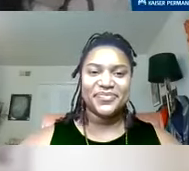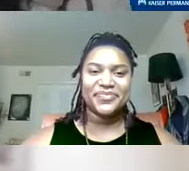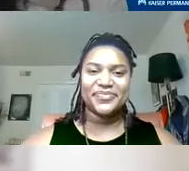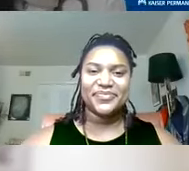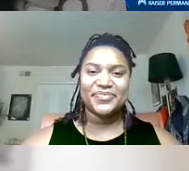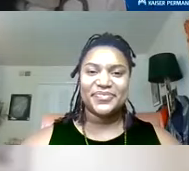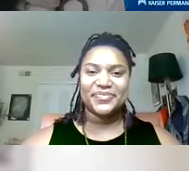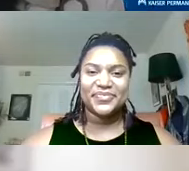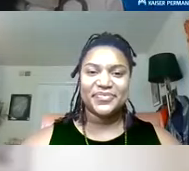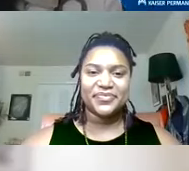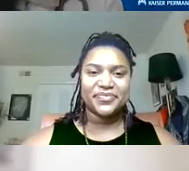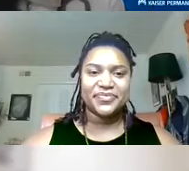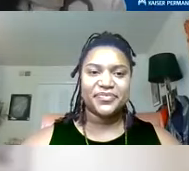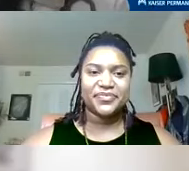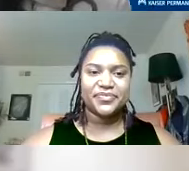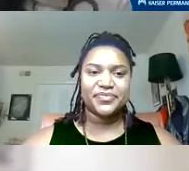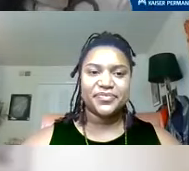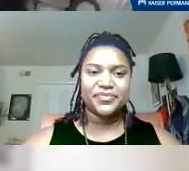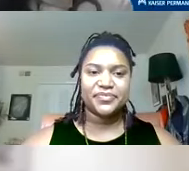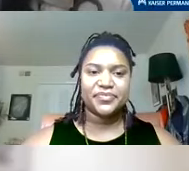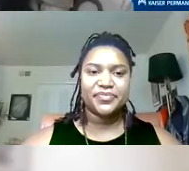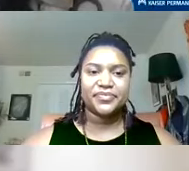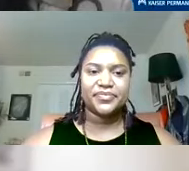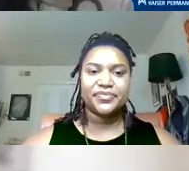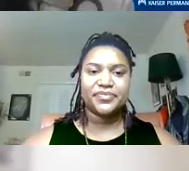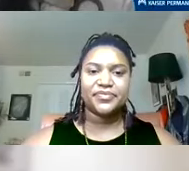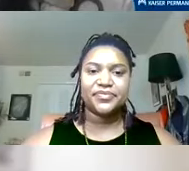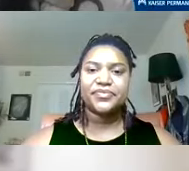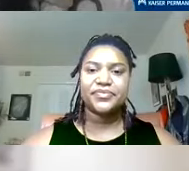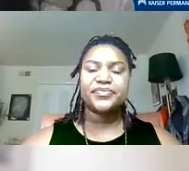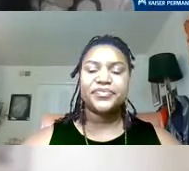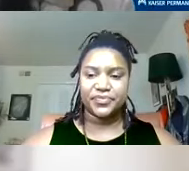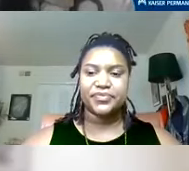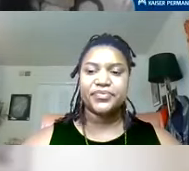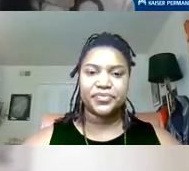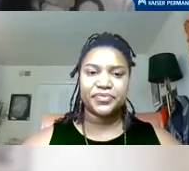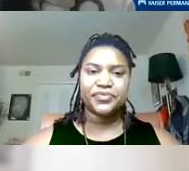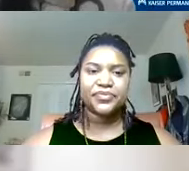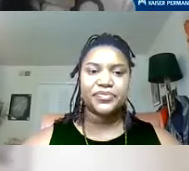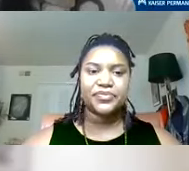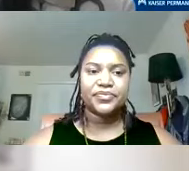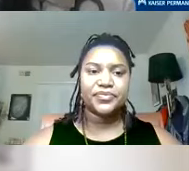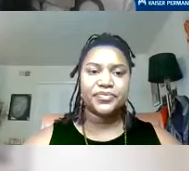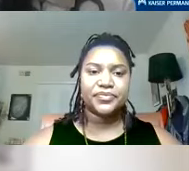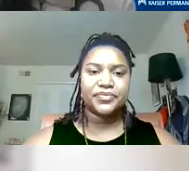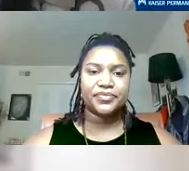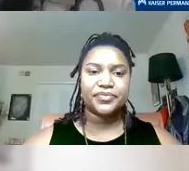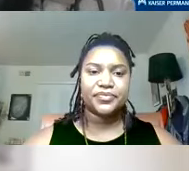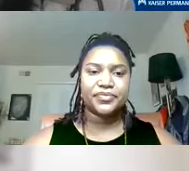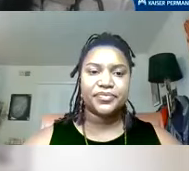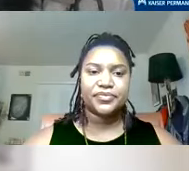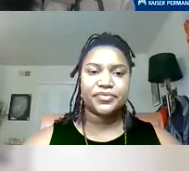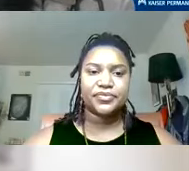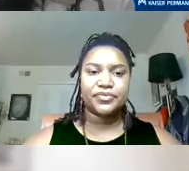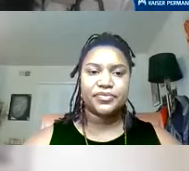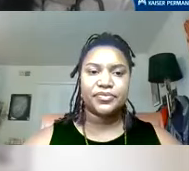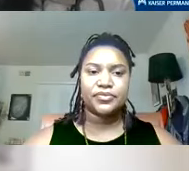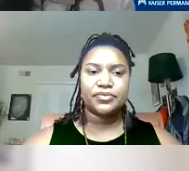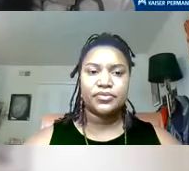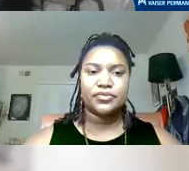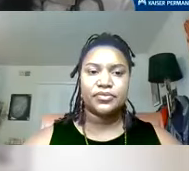is definitely watching a lot of sports with my husband. Like, you'll hear this often, right? That people who are frequently